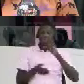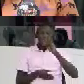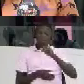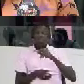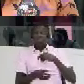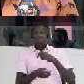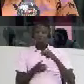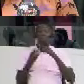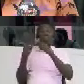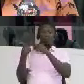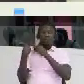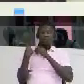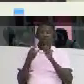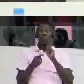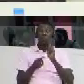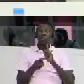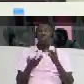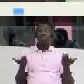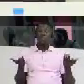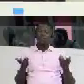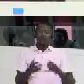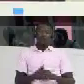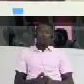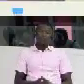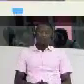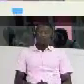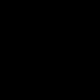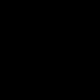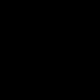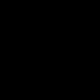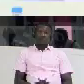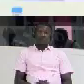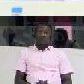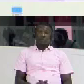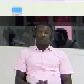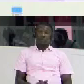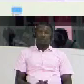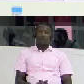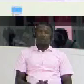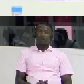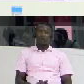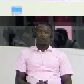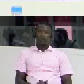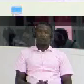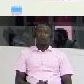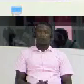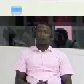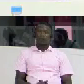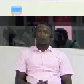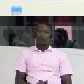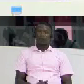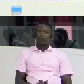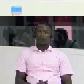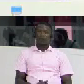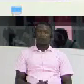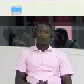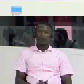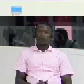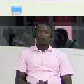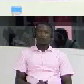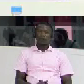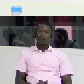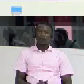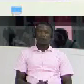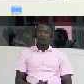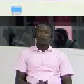and responsibilities. Dama bëgg rek nga waxal ma ci tënk ne mooy woon sa liggéey comme yaa nekkoon RSM foofu lan